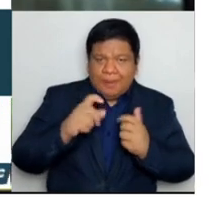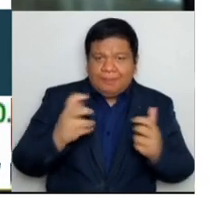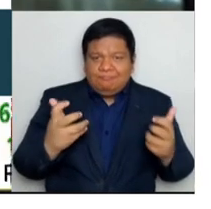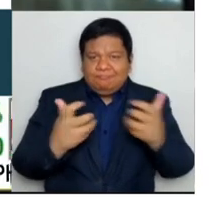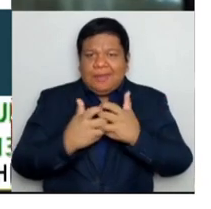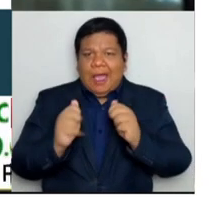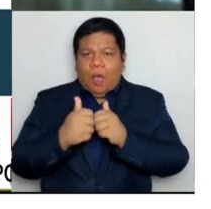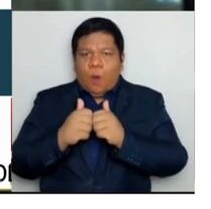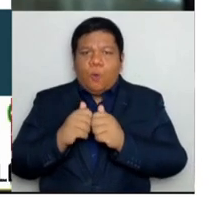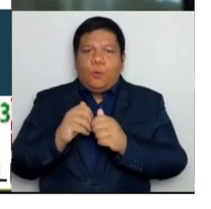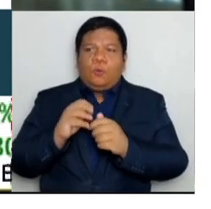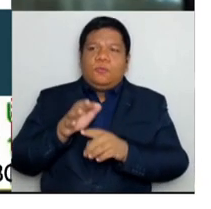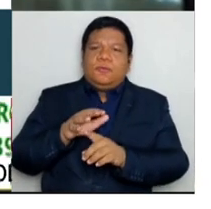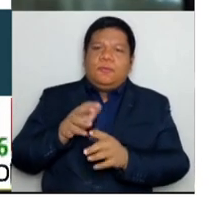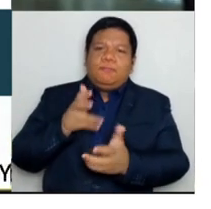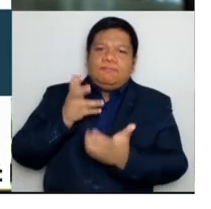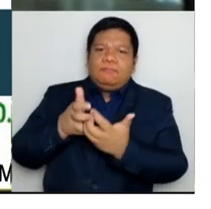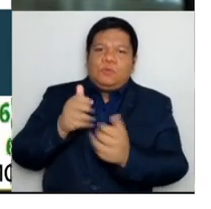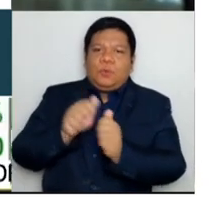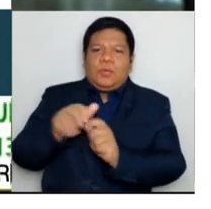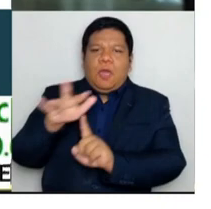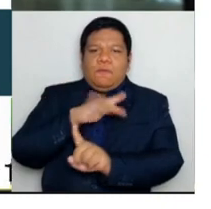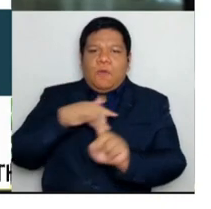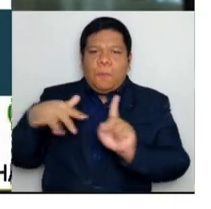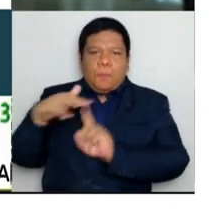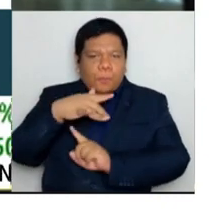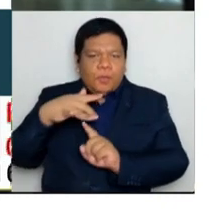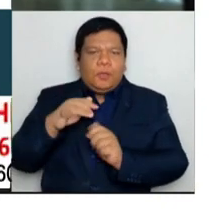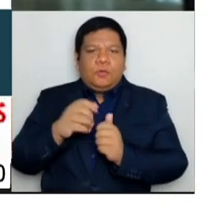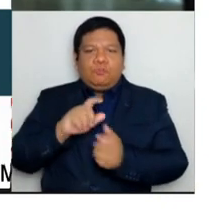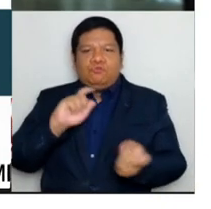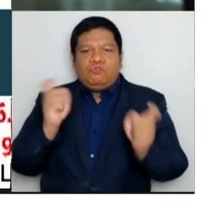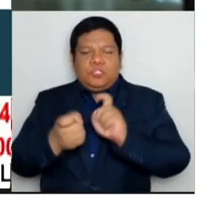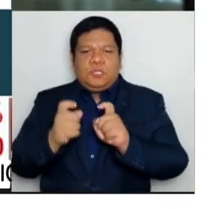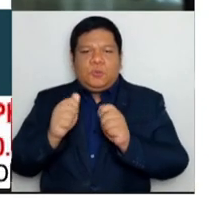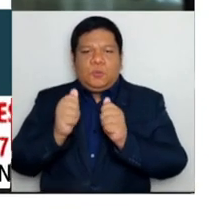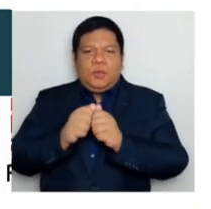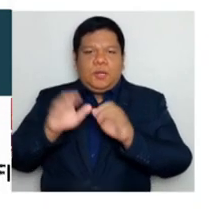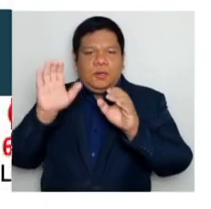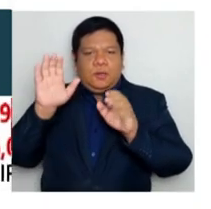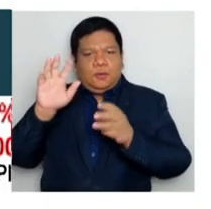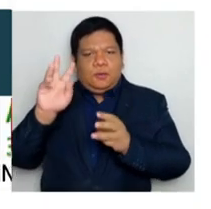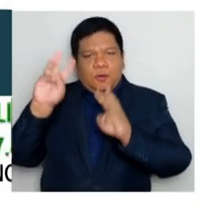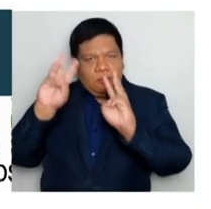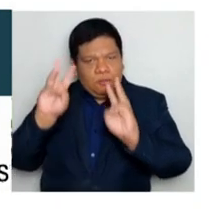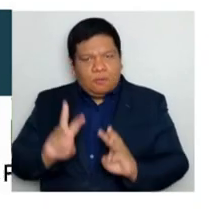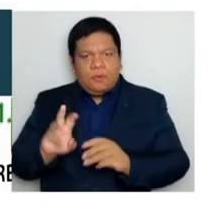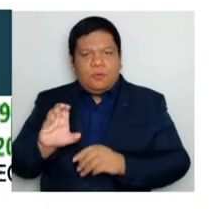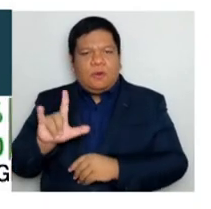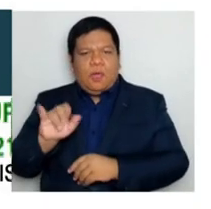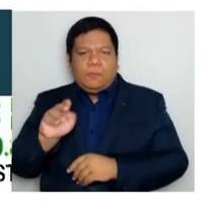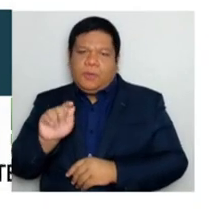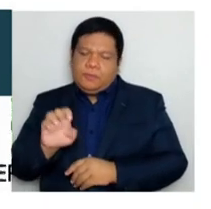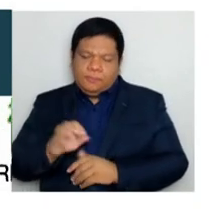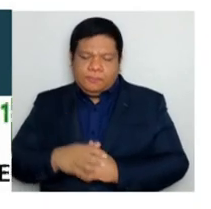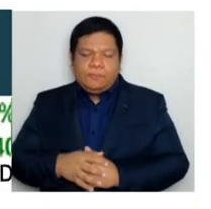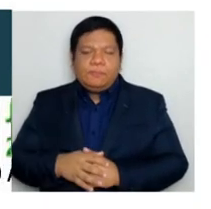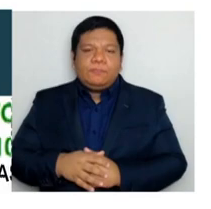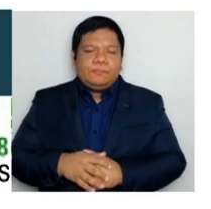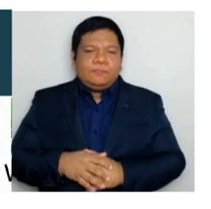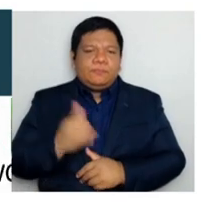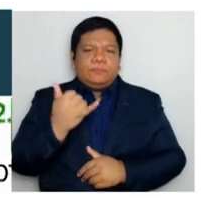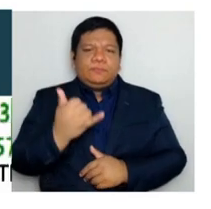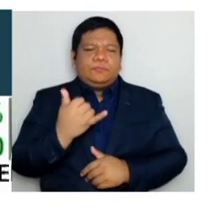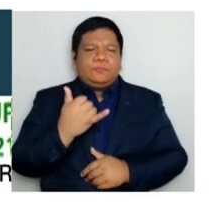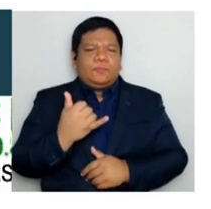ng kalikasan at sa pagbabago ng klima. When you talk about the bigger picture, I want to focus now on what you